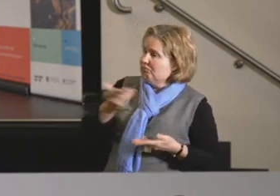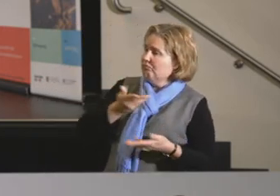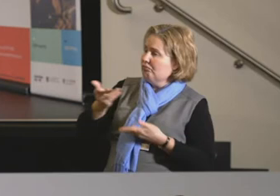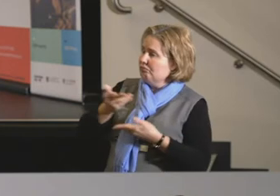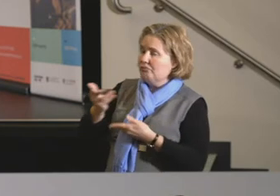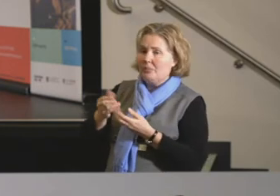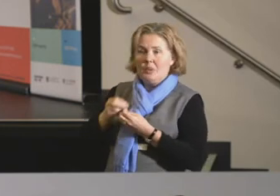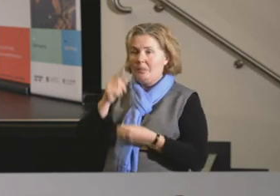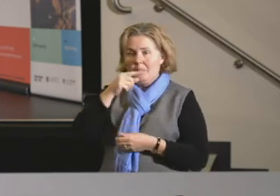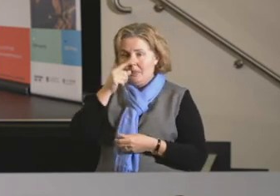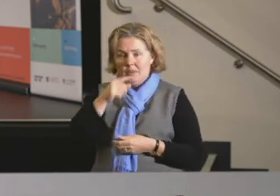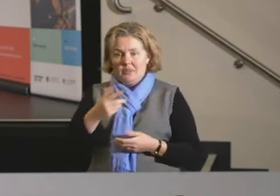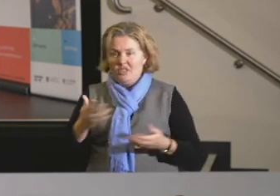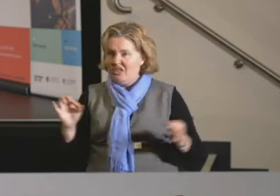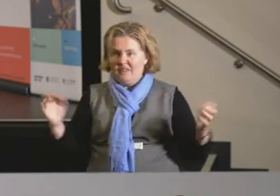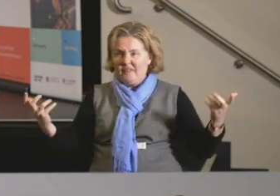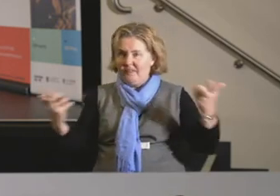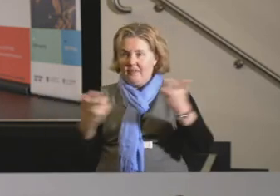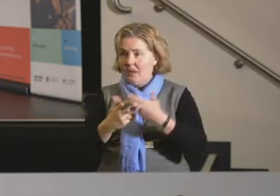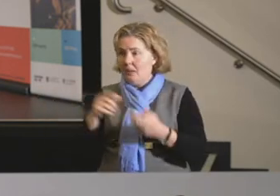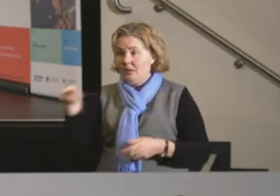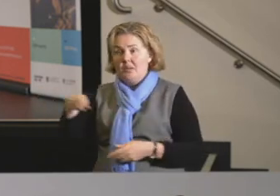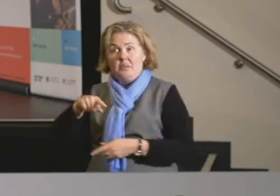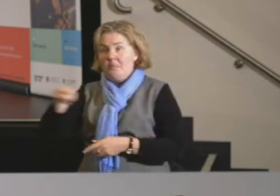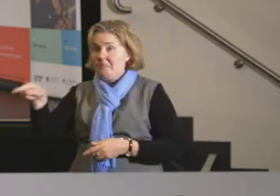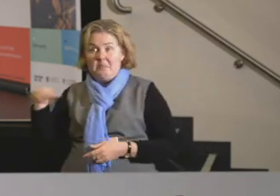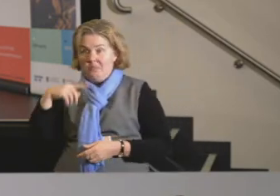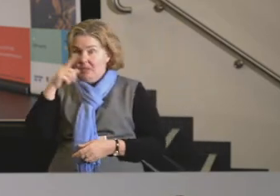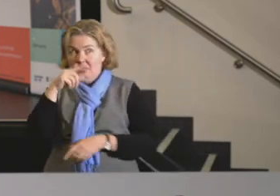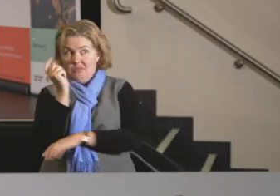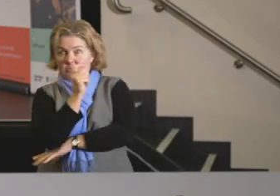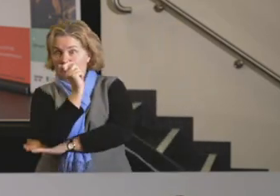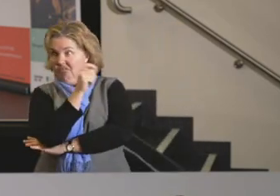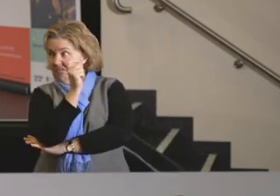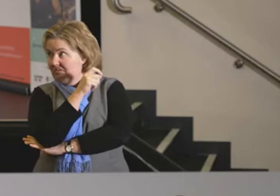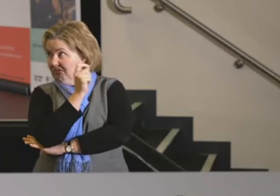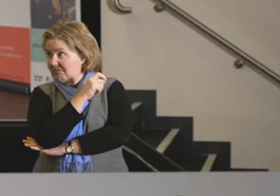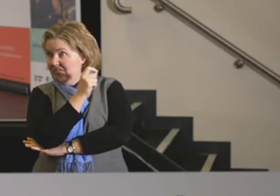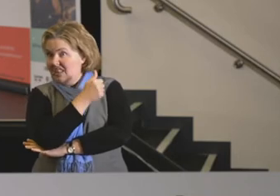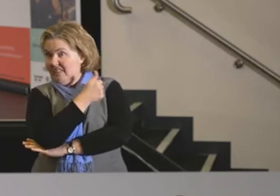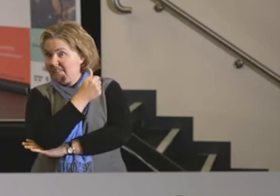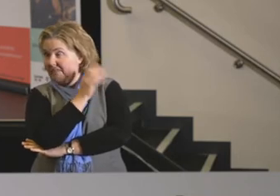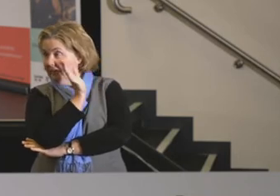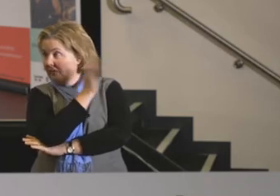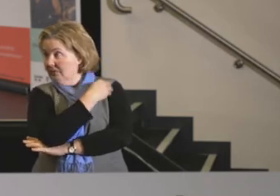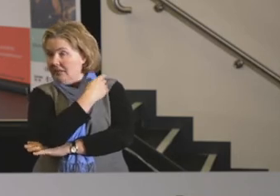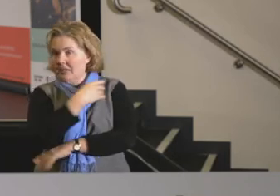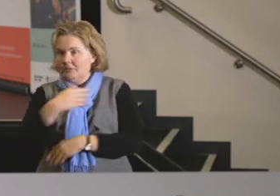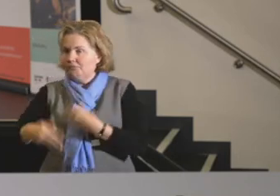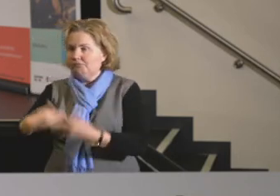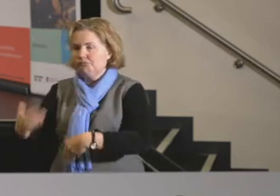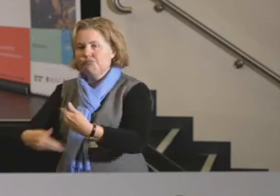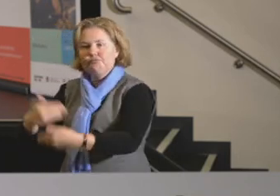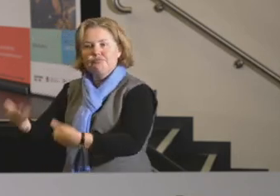not capturing their imagination or even, frankly, addressing their current realities. So for me, I